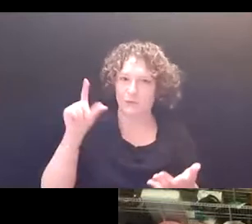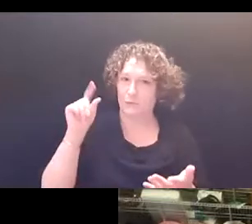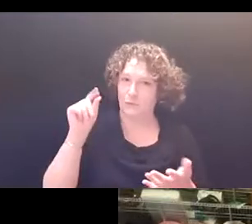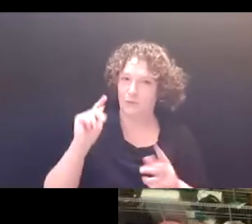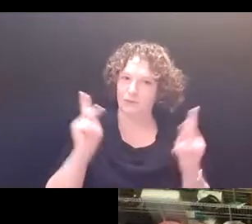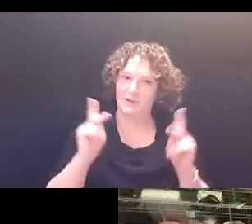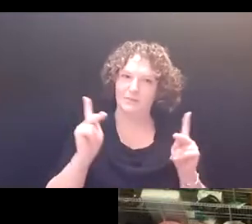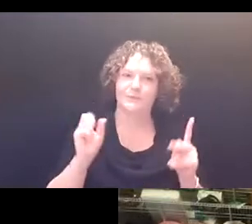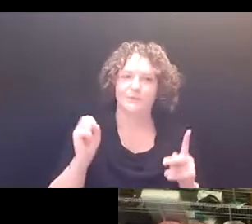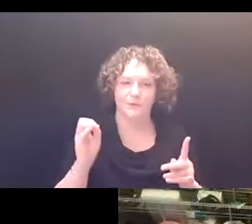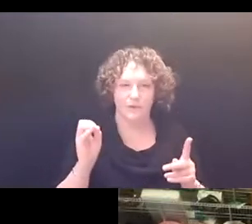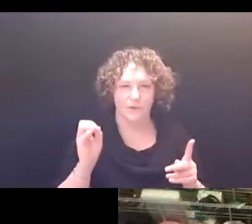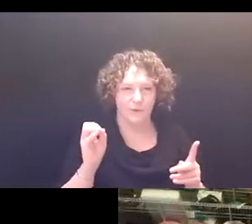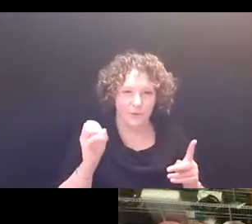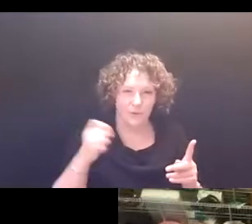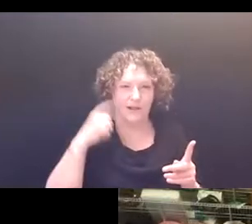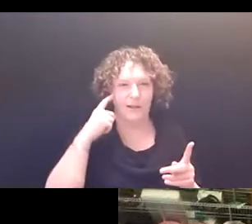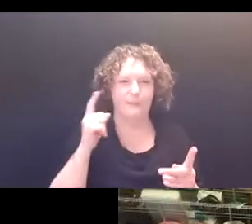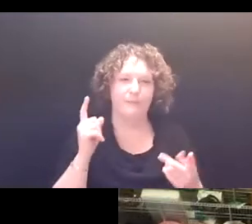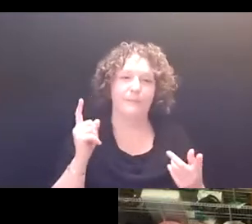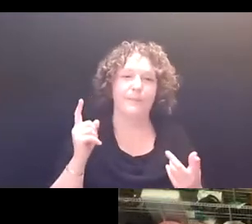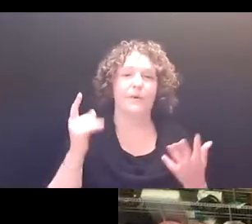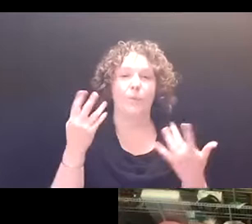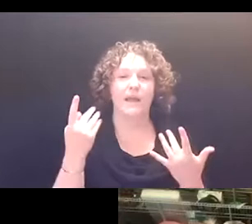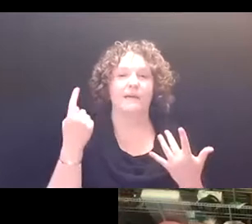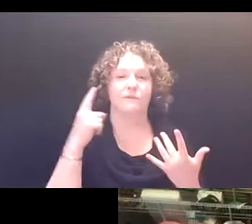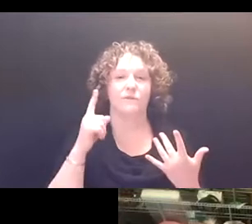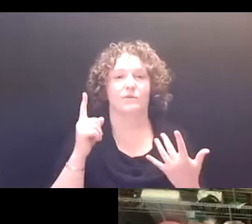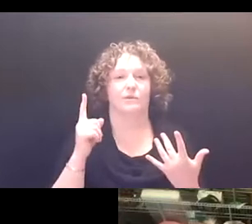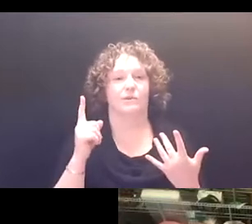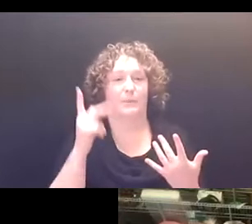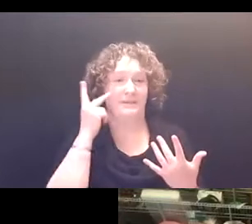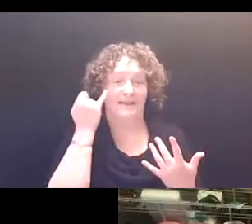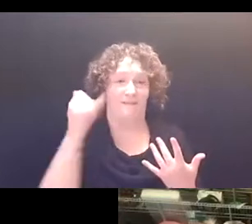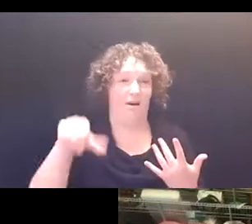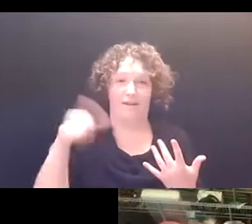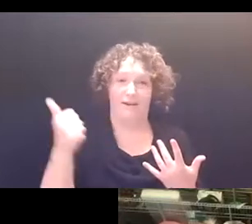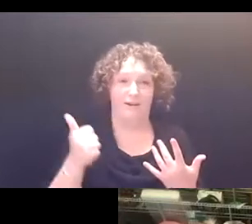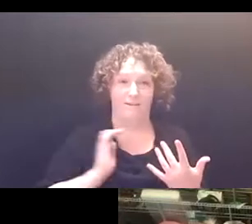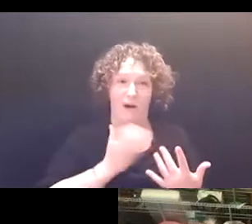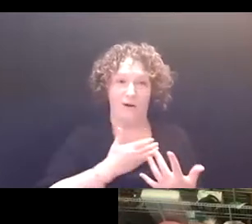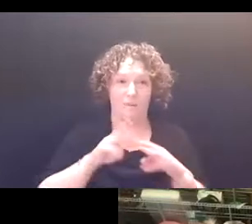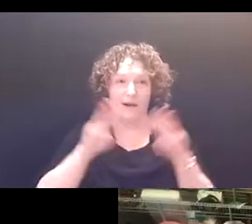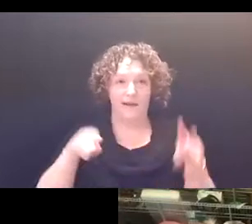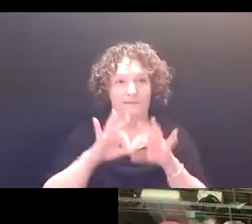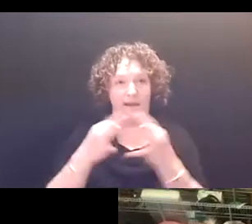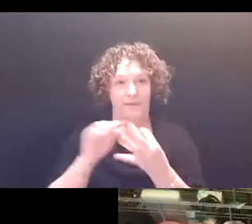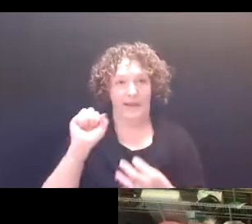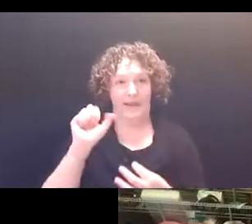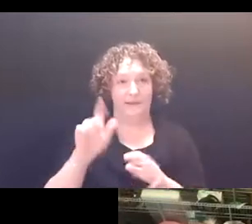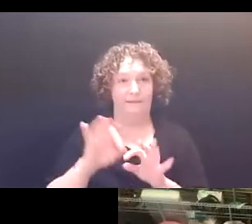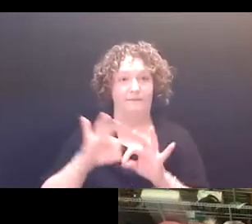The videos that are added. I think it's going to be 20 people. So we're going to see if maybe